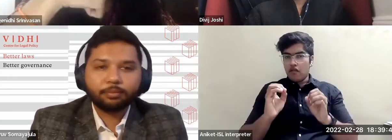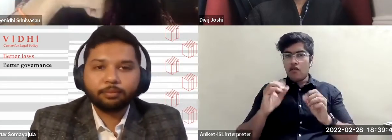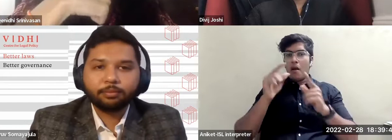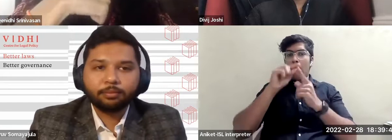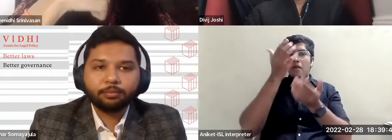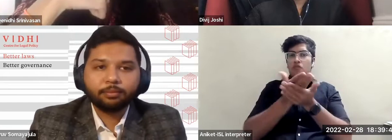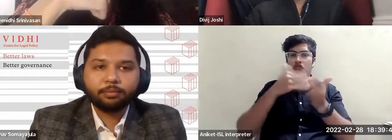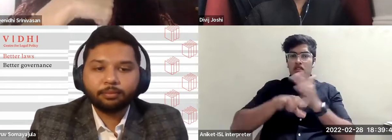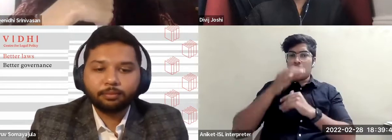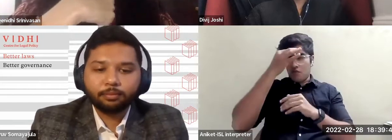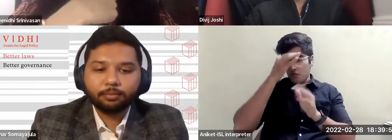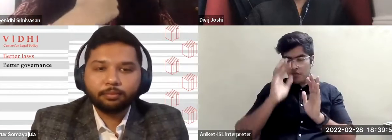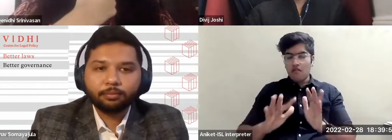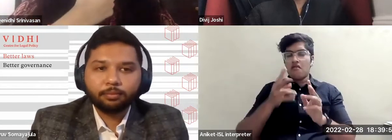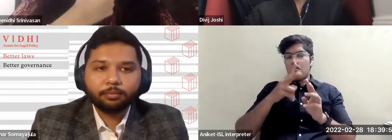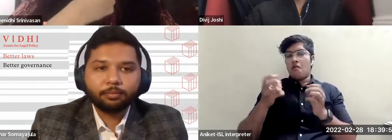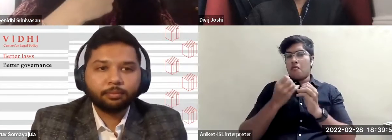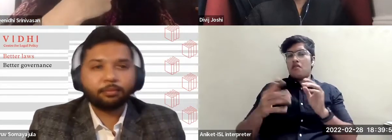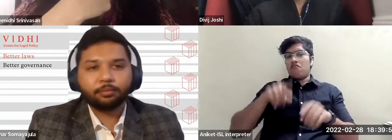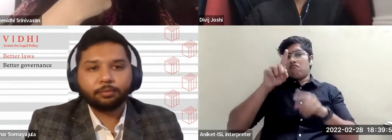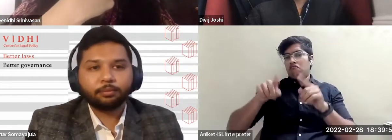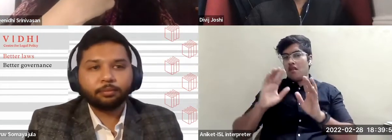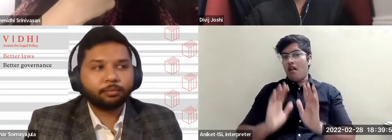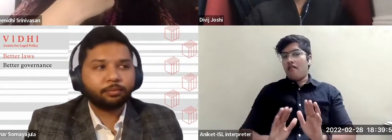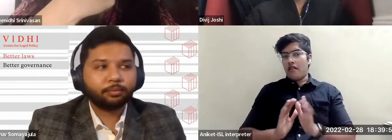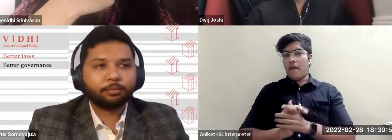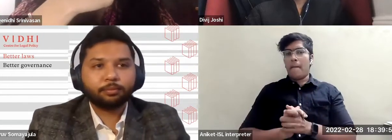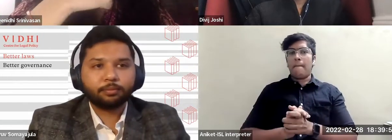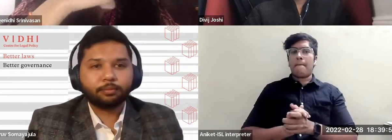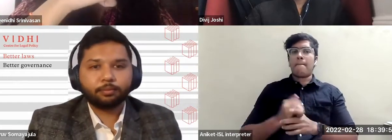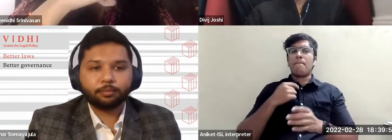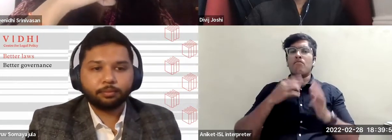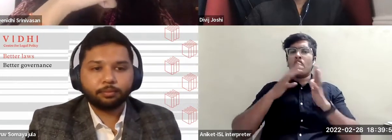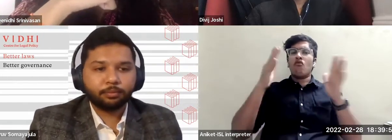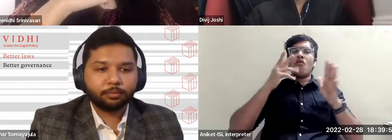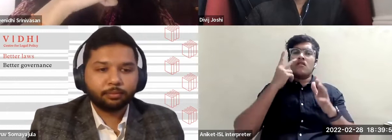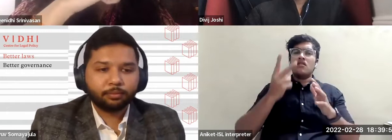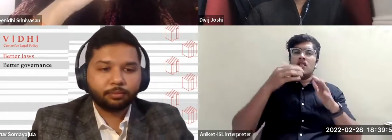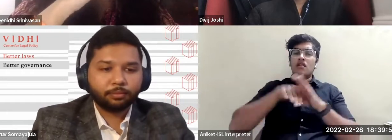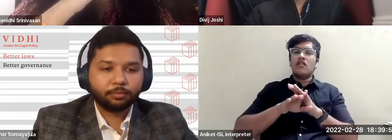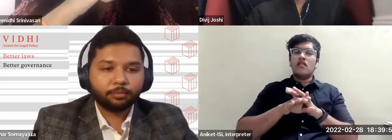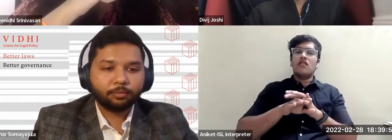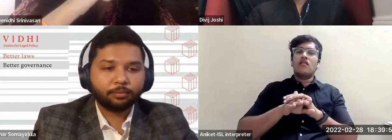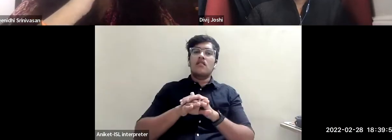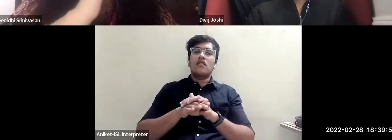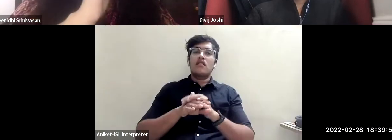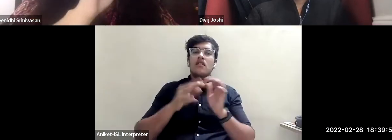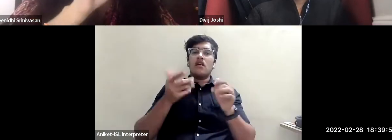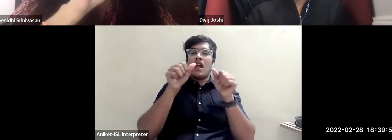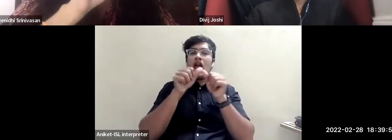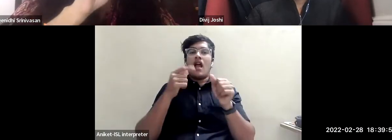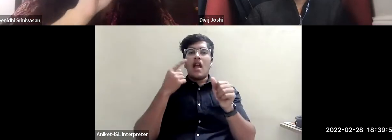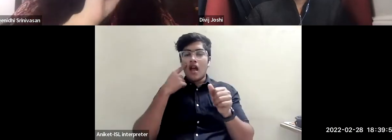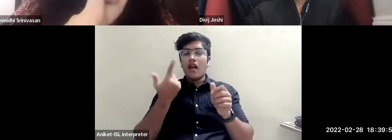law. I think often what we've seen with several of say your AI or